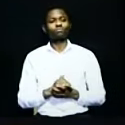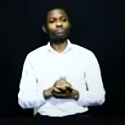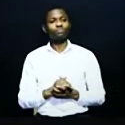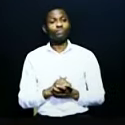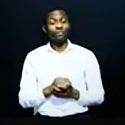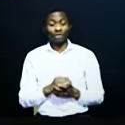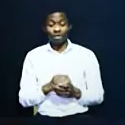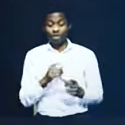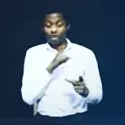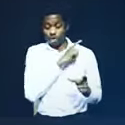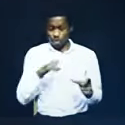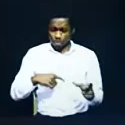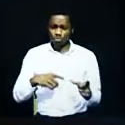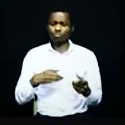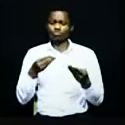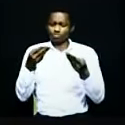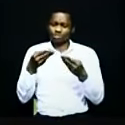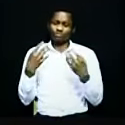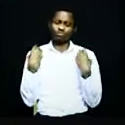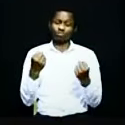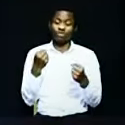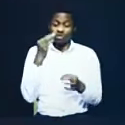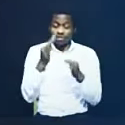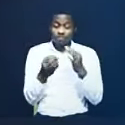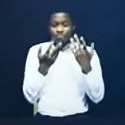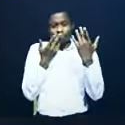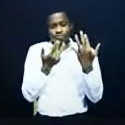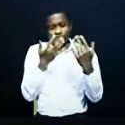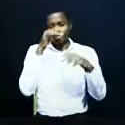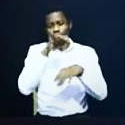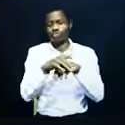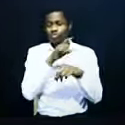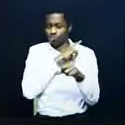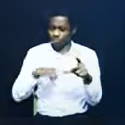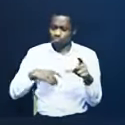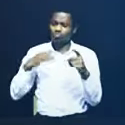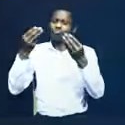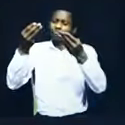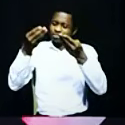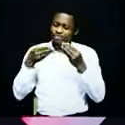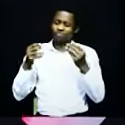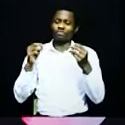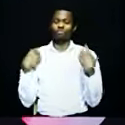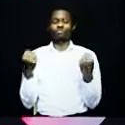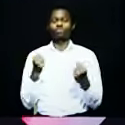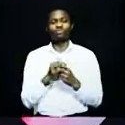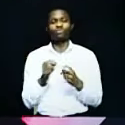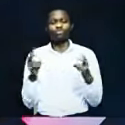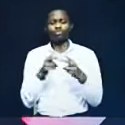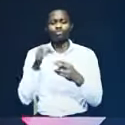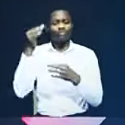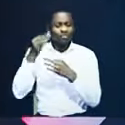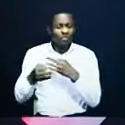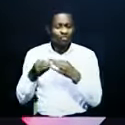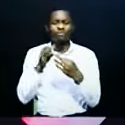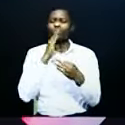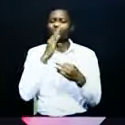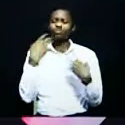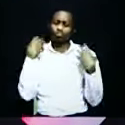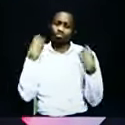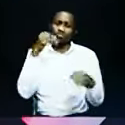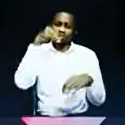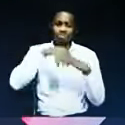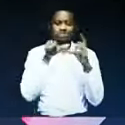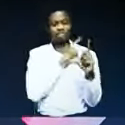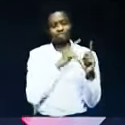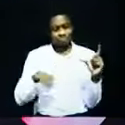him, he will give us strength. So finally, be strong in the Lord.